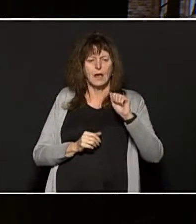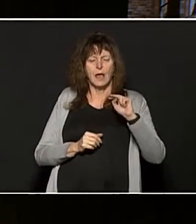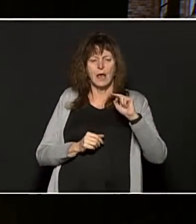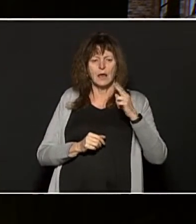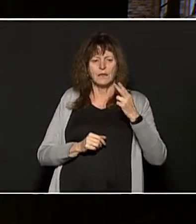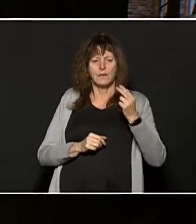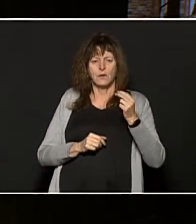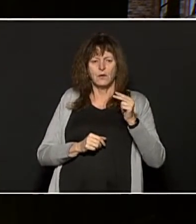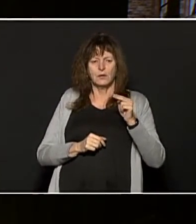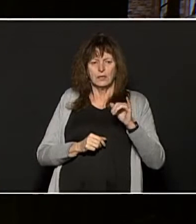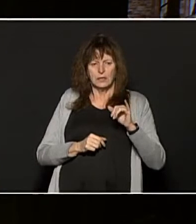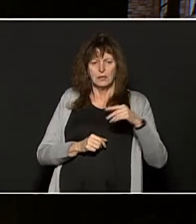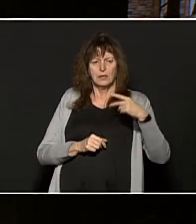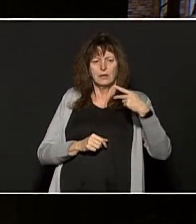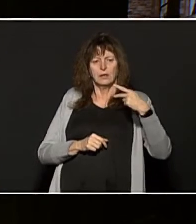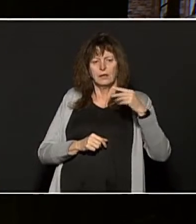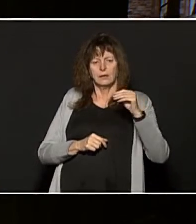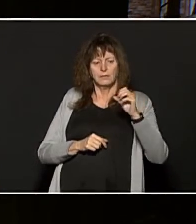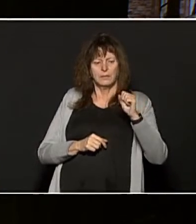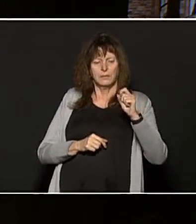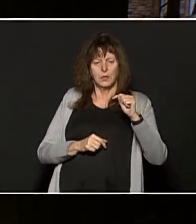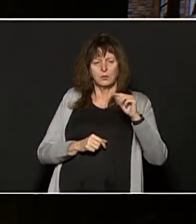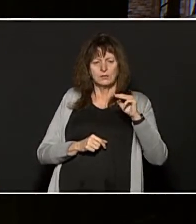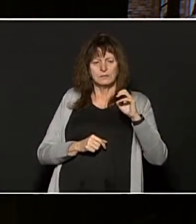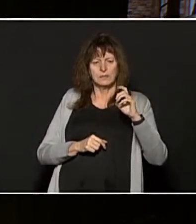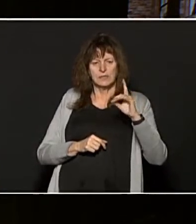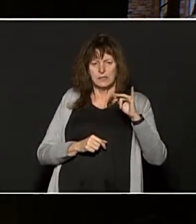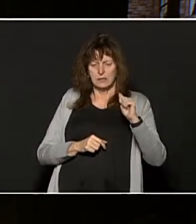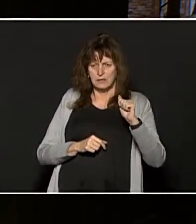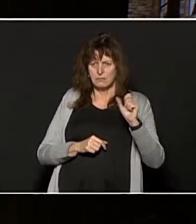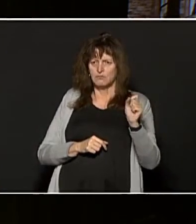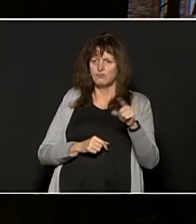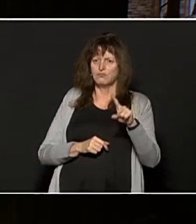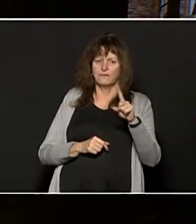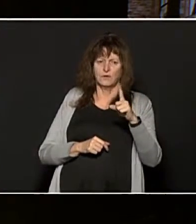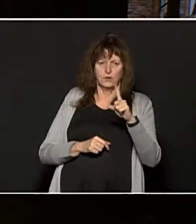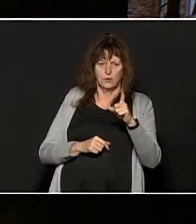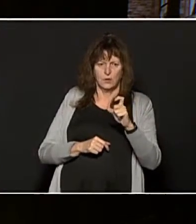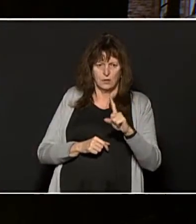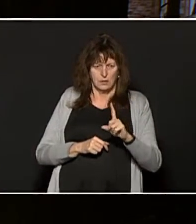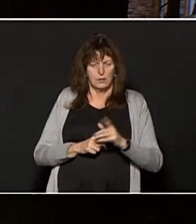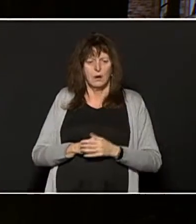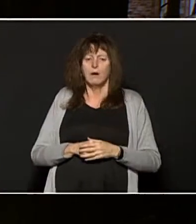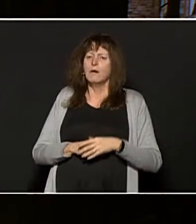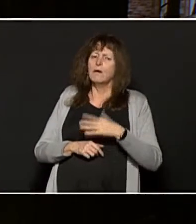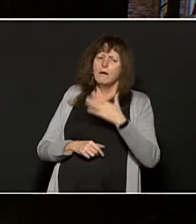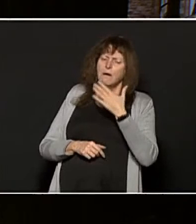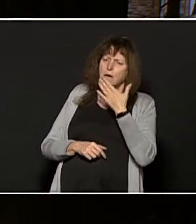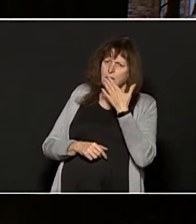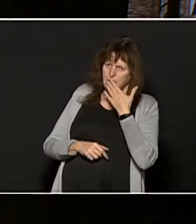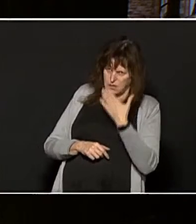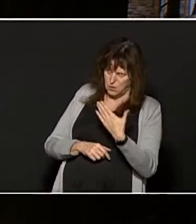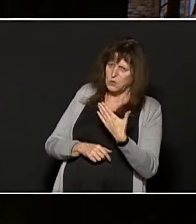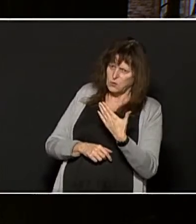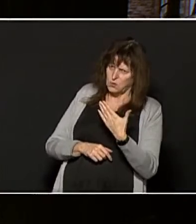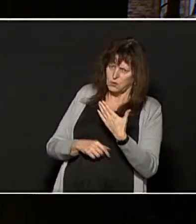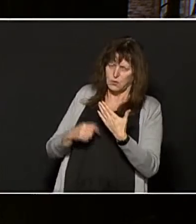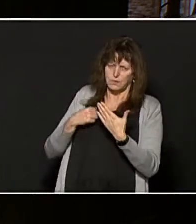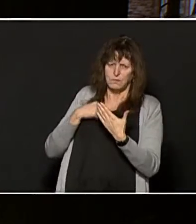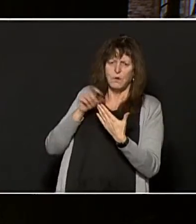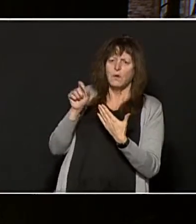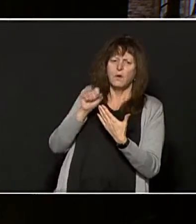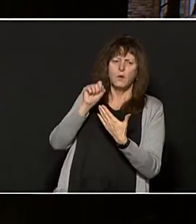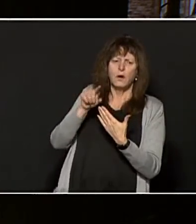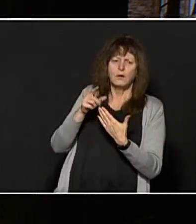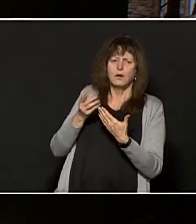Post Media. Anthony, please go ahead. Thank you for taking my question, gentlemen. And this one is to both of you.